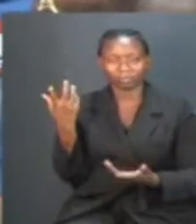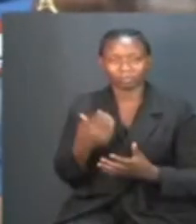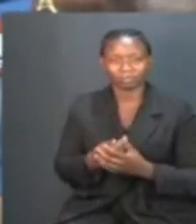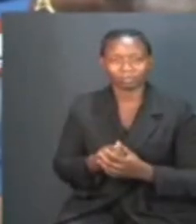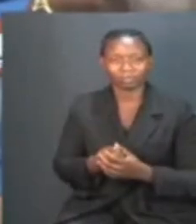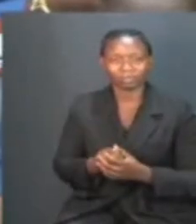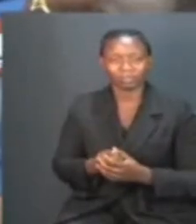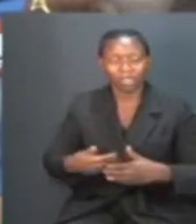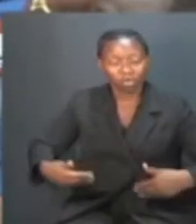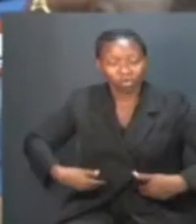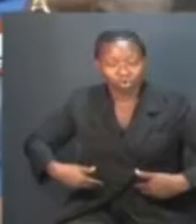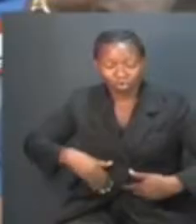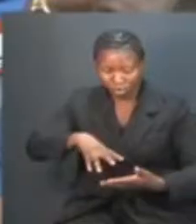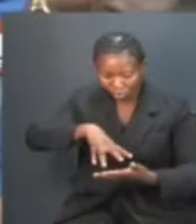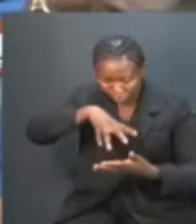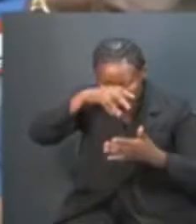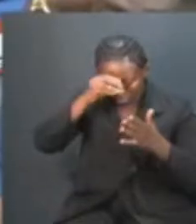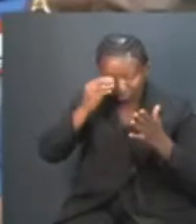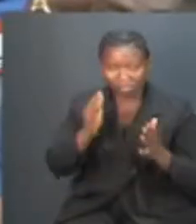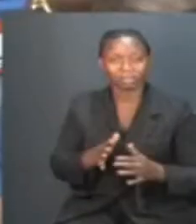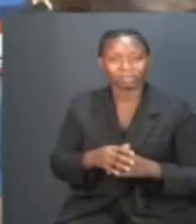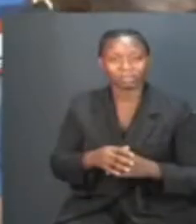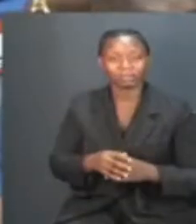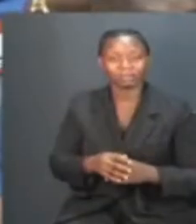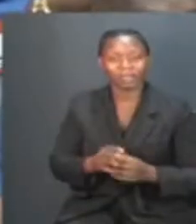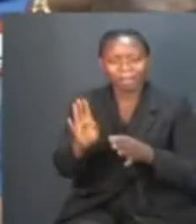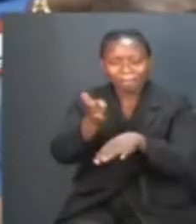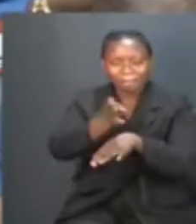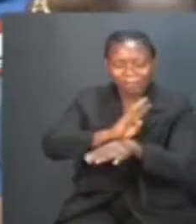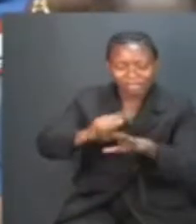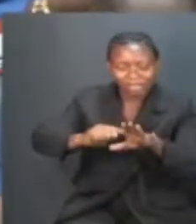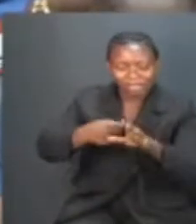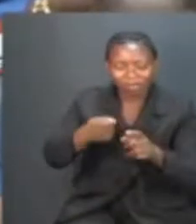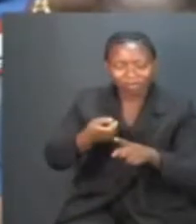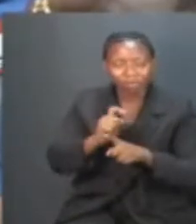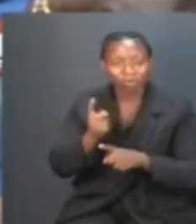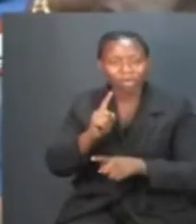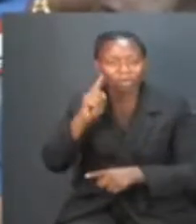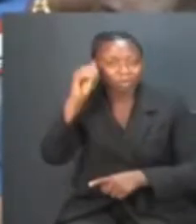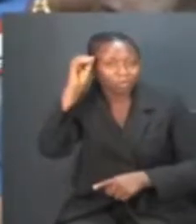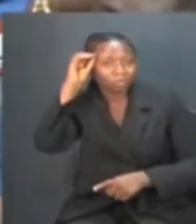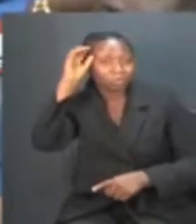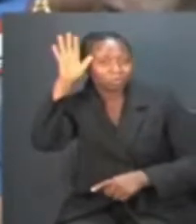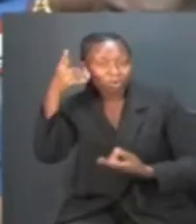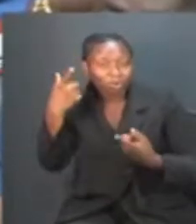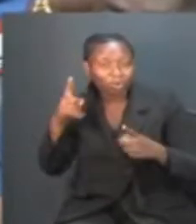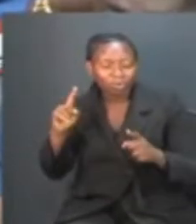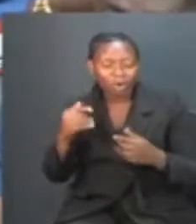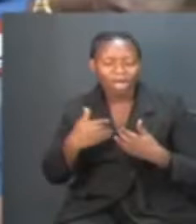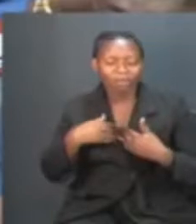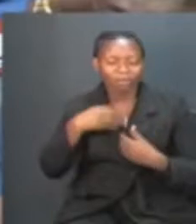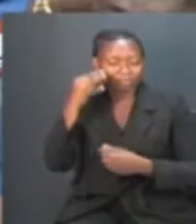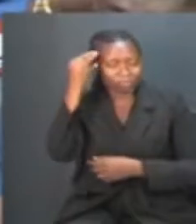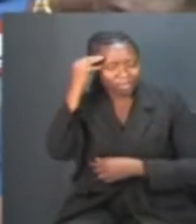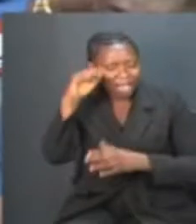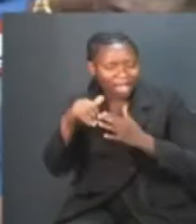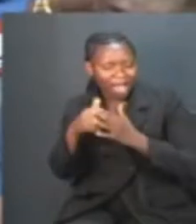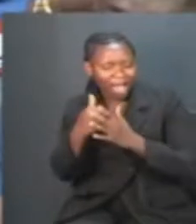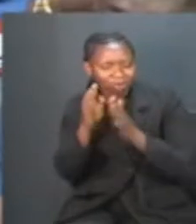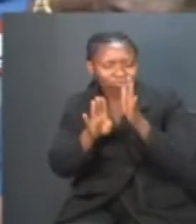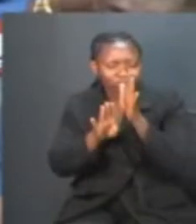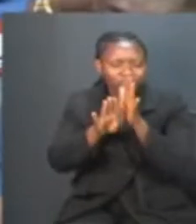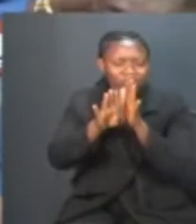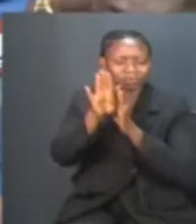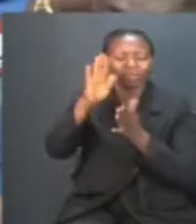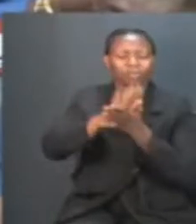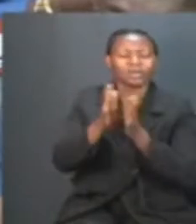our young learners that mindset, because business starts from conception. And once you have the mindset, how to develop it becomes